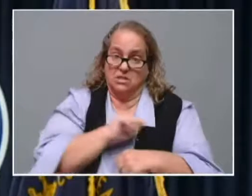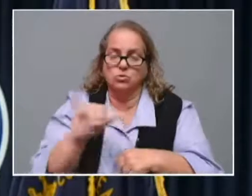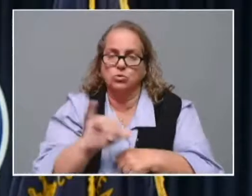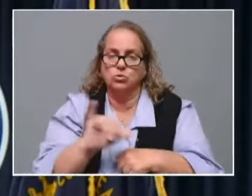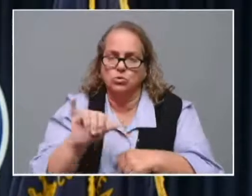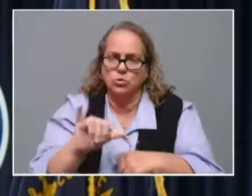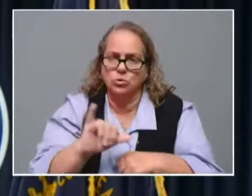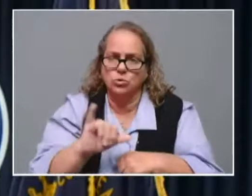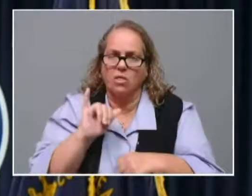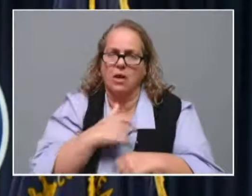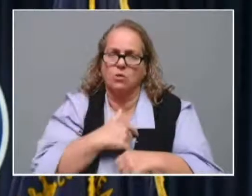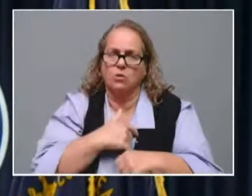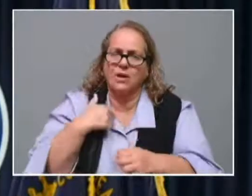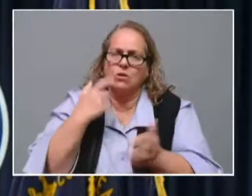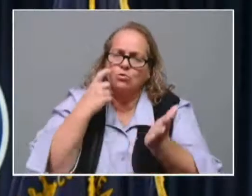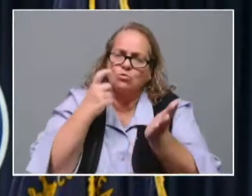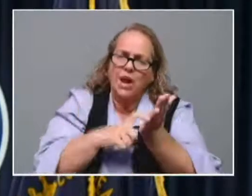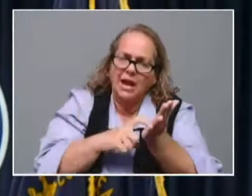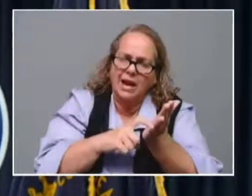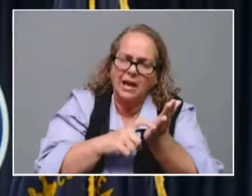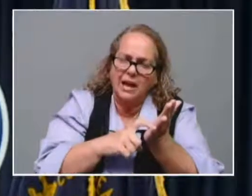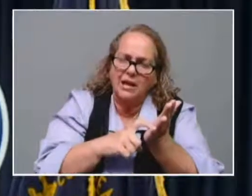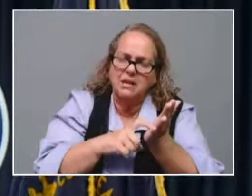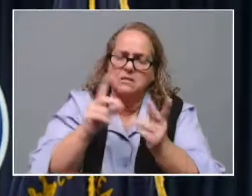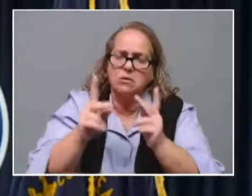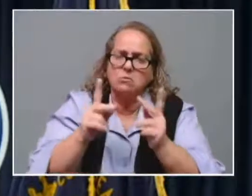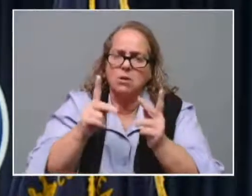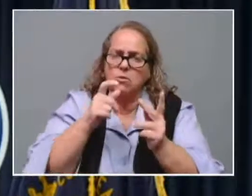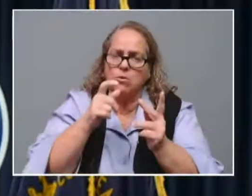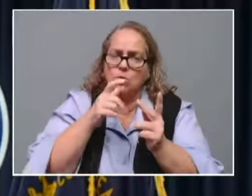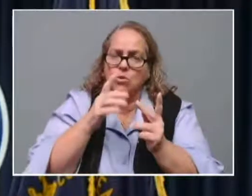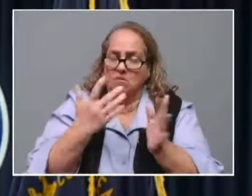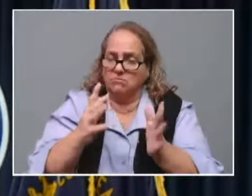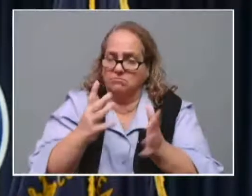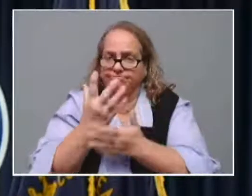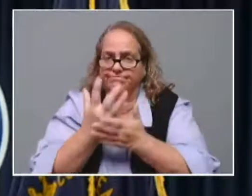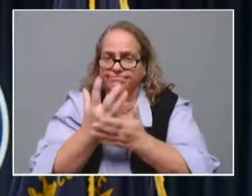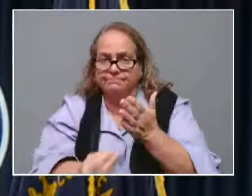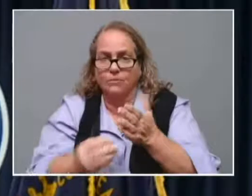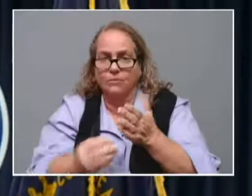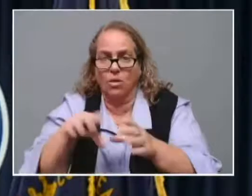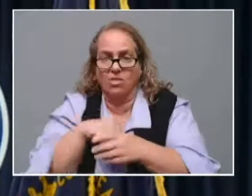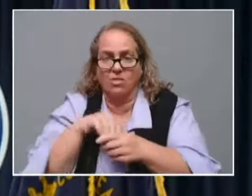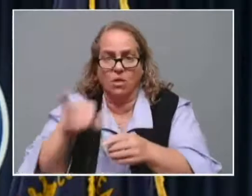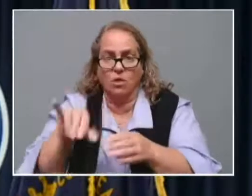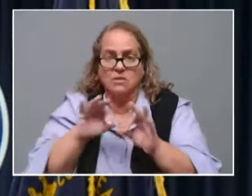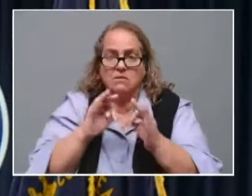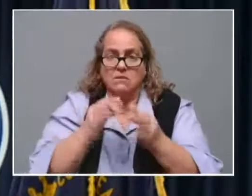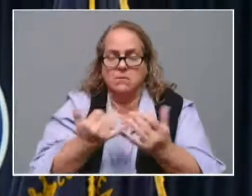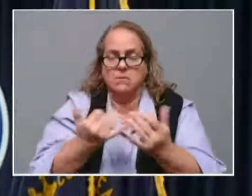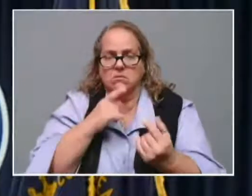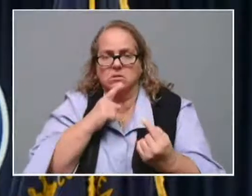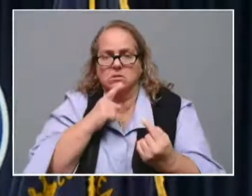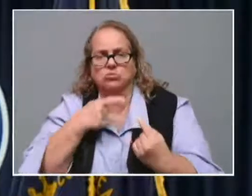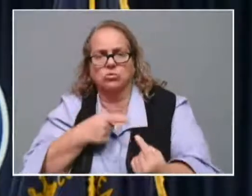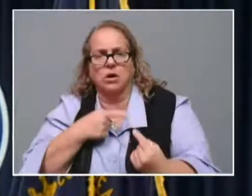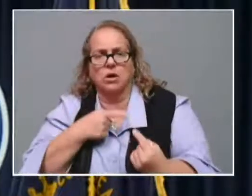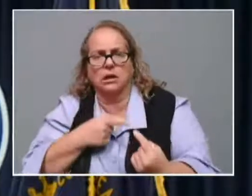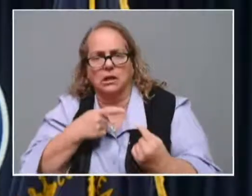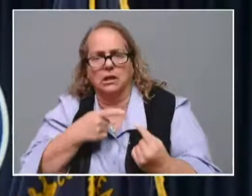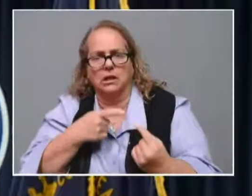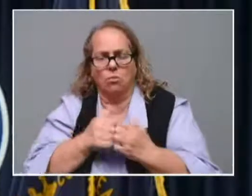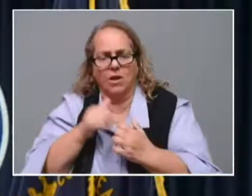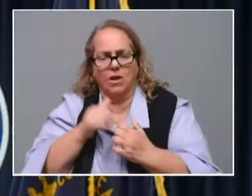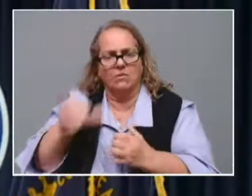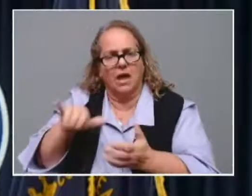recognize those that have been lost and the families that are struggling with that loss. So to